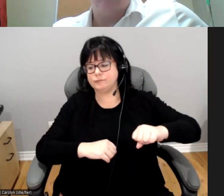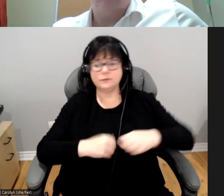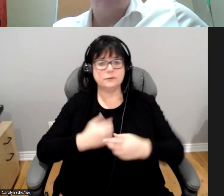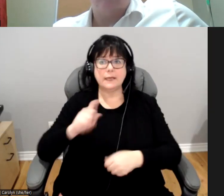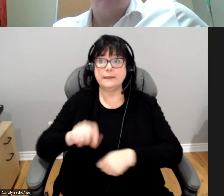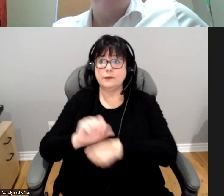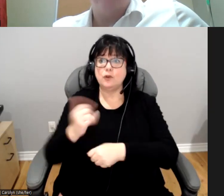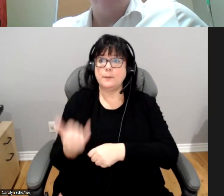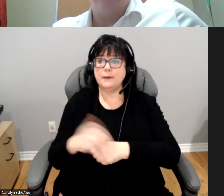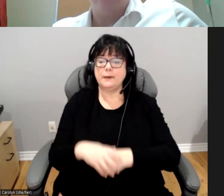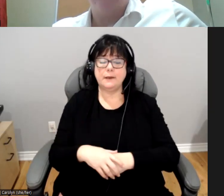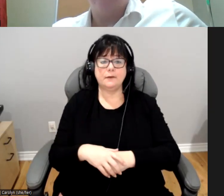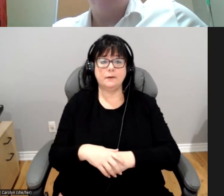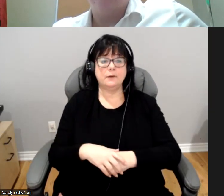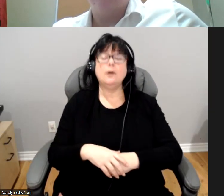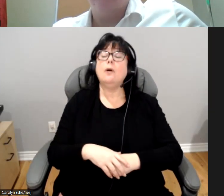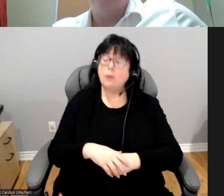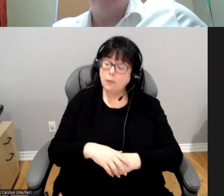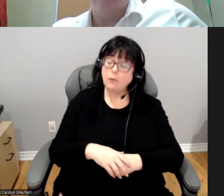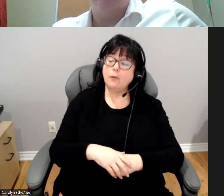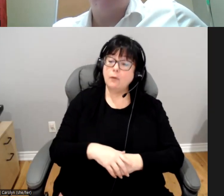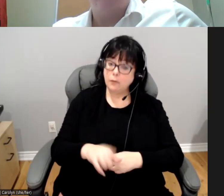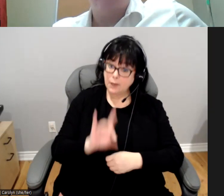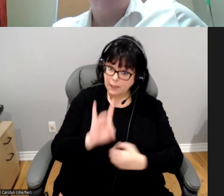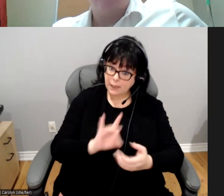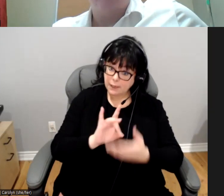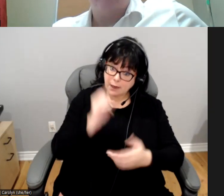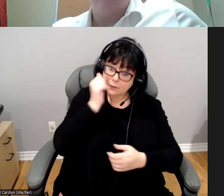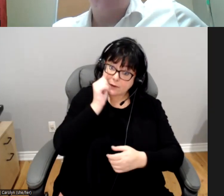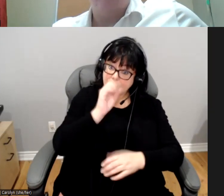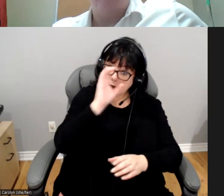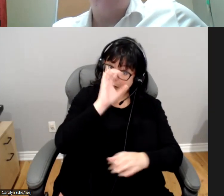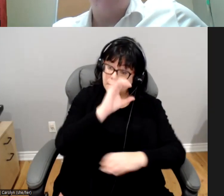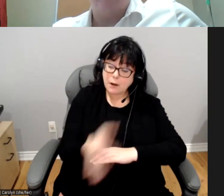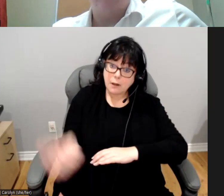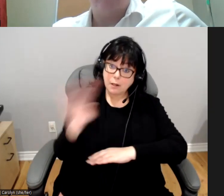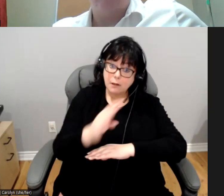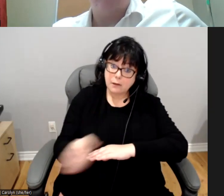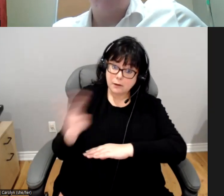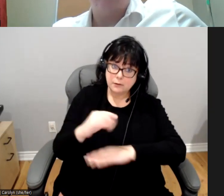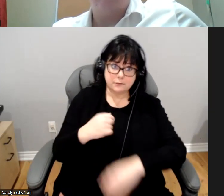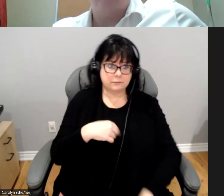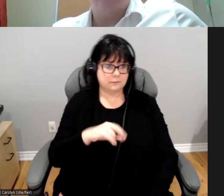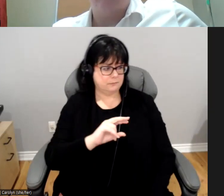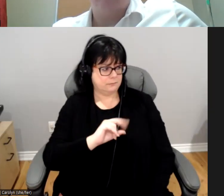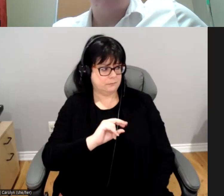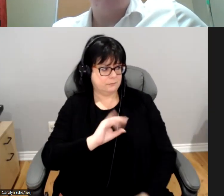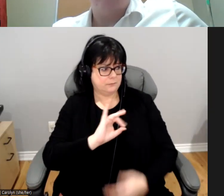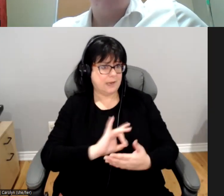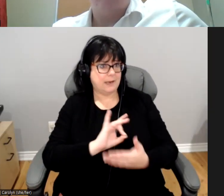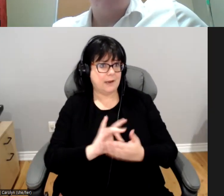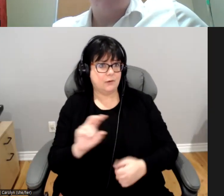day job searching? No. What can we do to improve your job search? Or are you spending 8 hours a